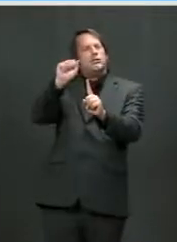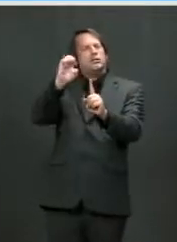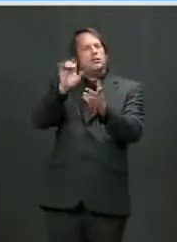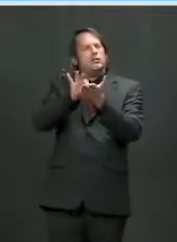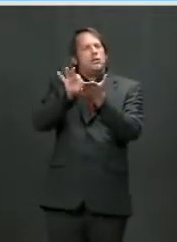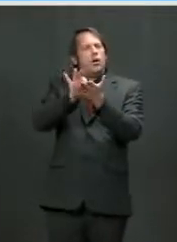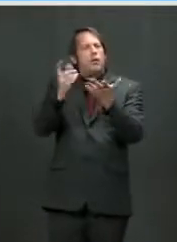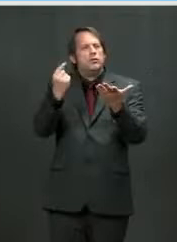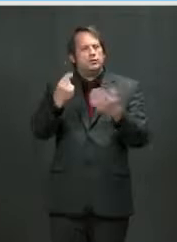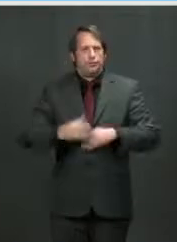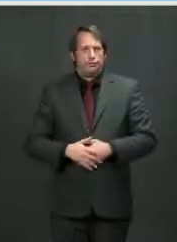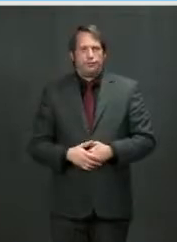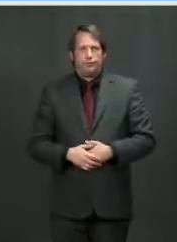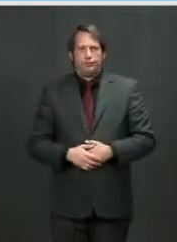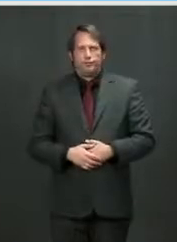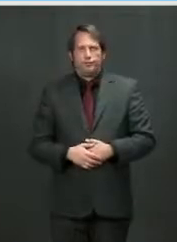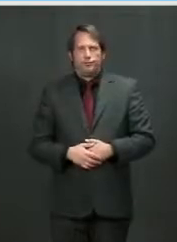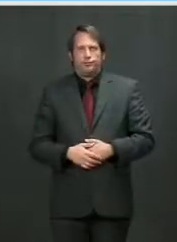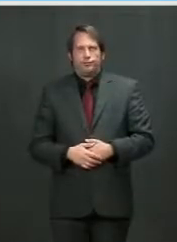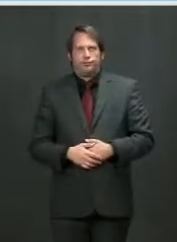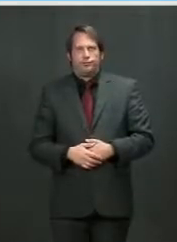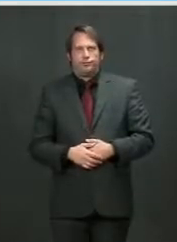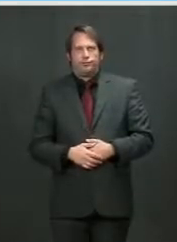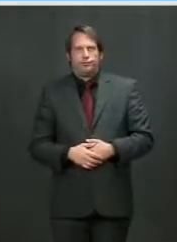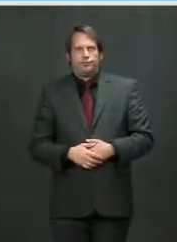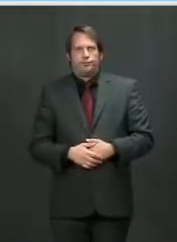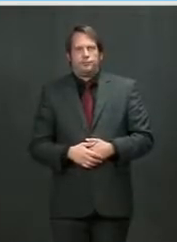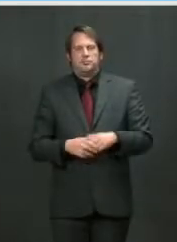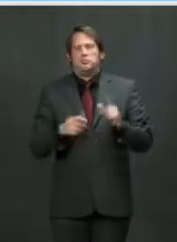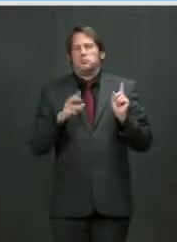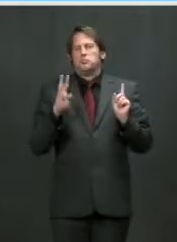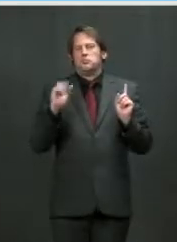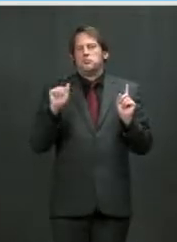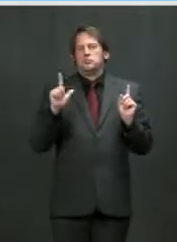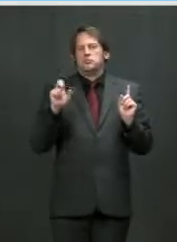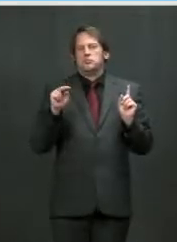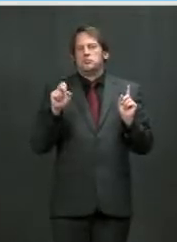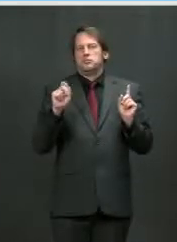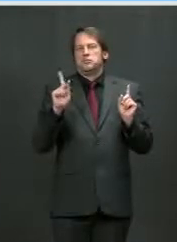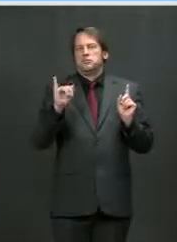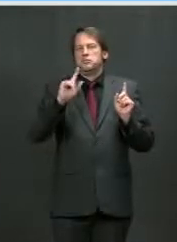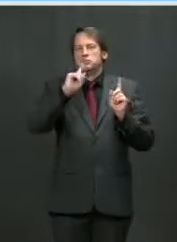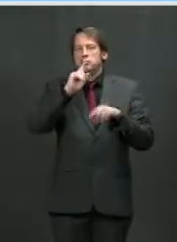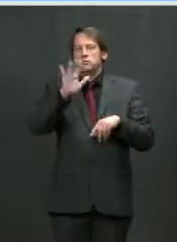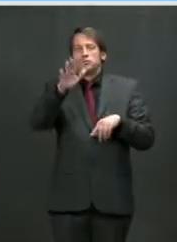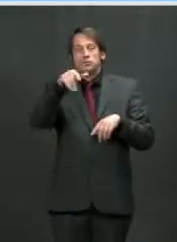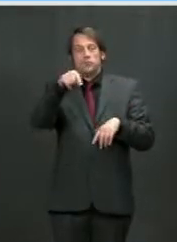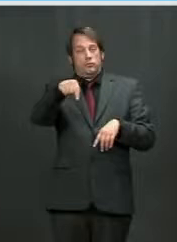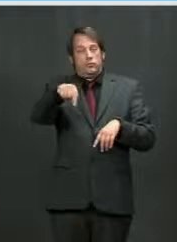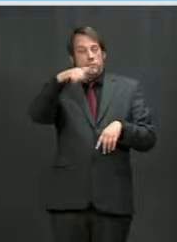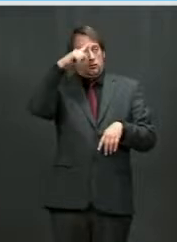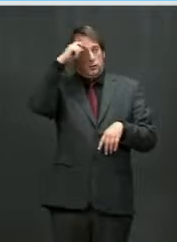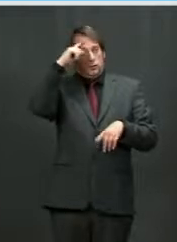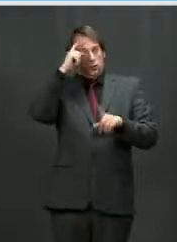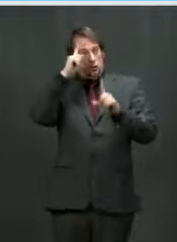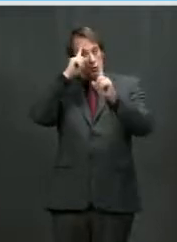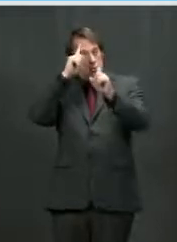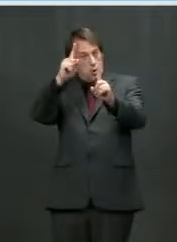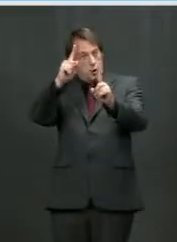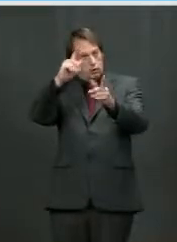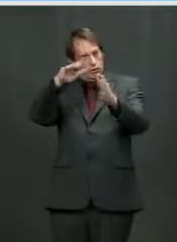think Dr. Fauci over the summer had been talking about case counts below 10,000, below 5,000. We're at 62,000